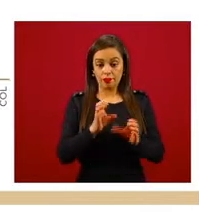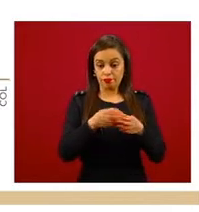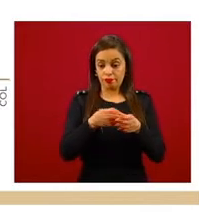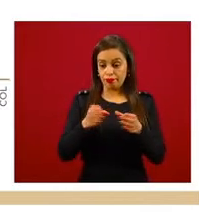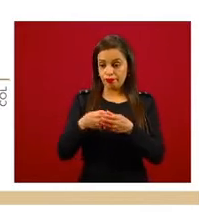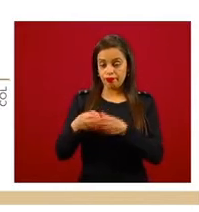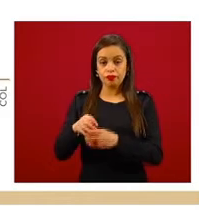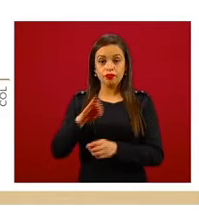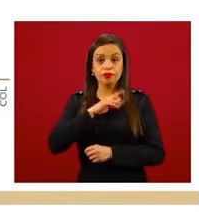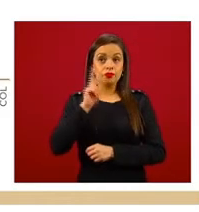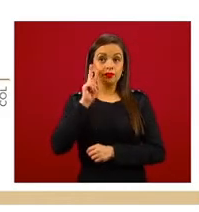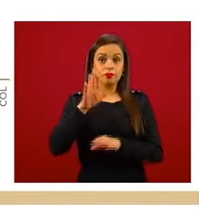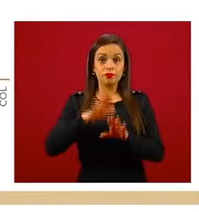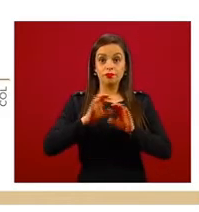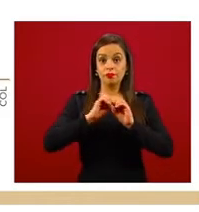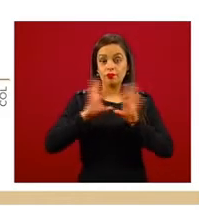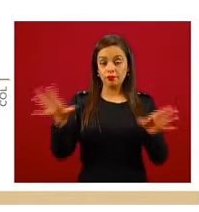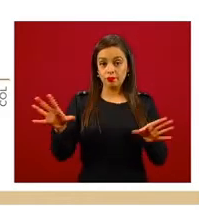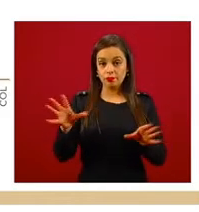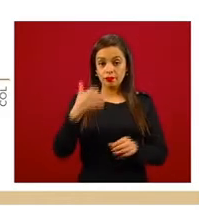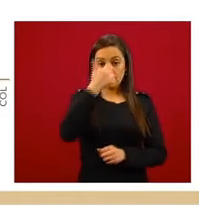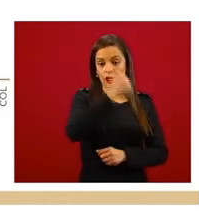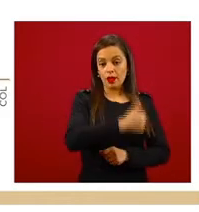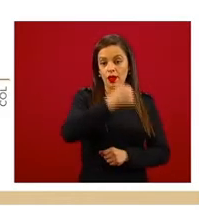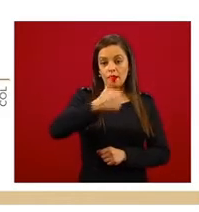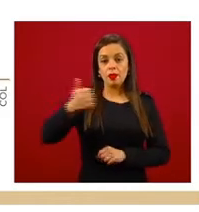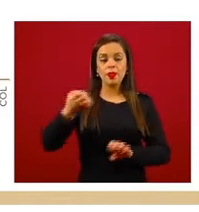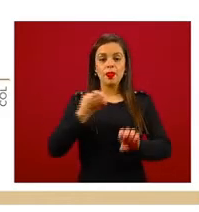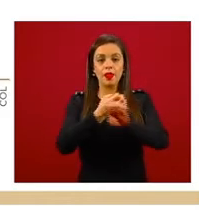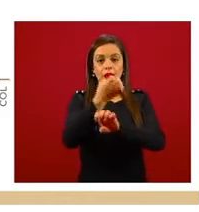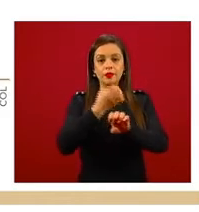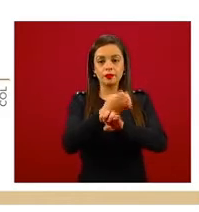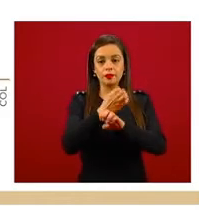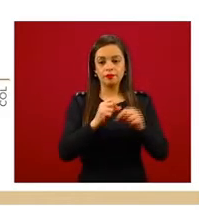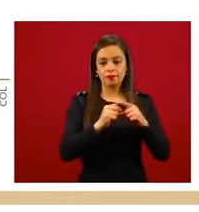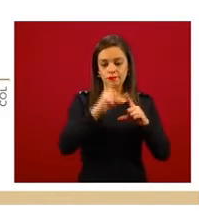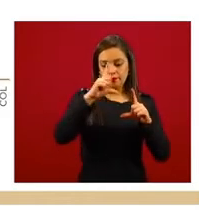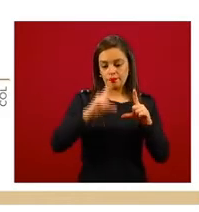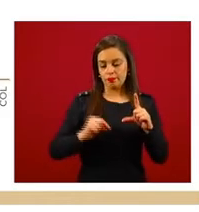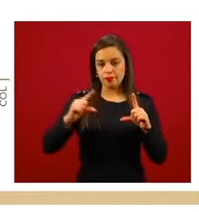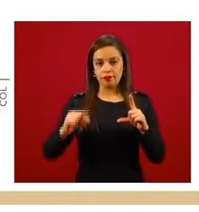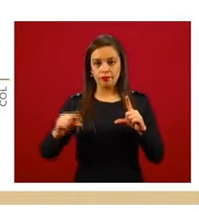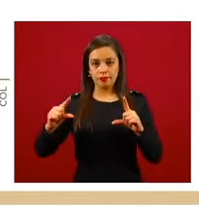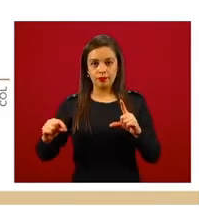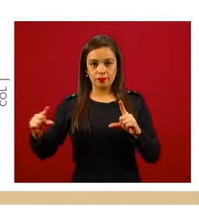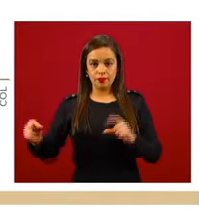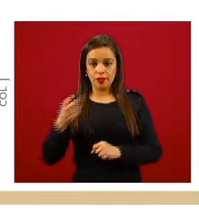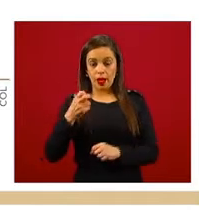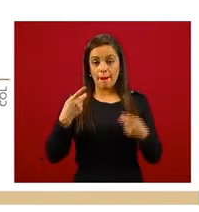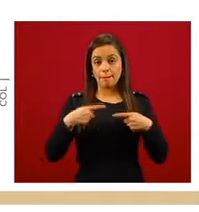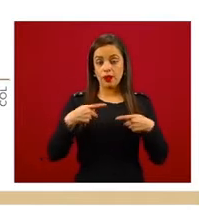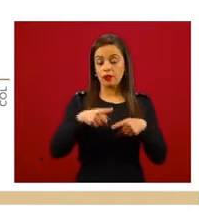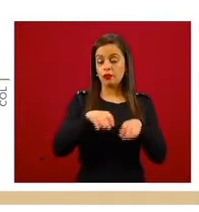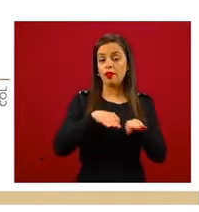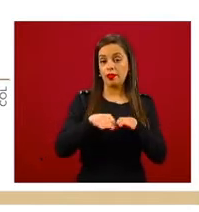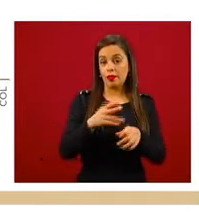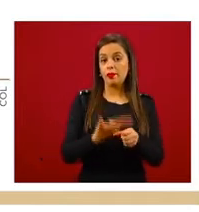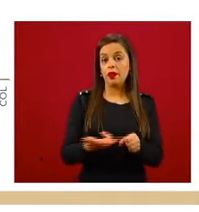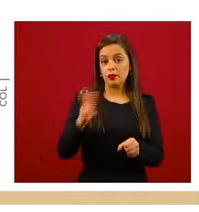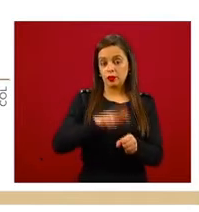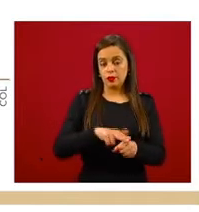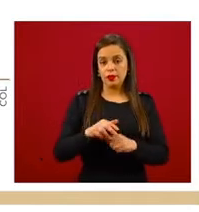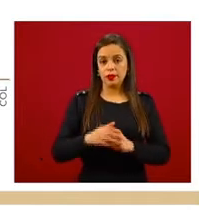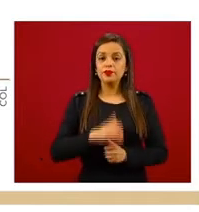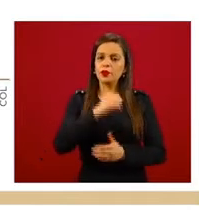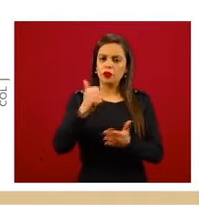our visualizar personnel. en cada una de These las can be entidades depicted federativas donde in the este different states recurso humano on the labora, chart ¿no? Vemos where they lógicamente